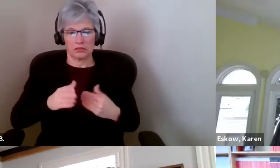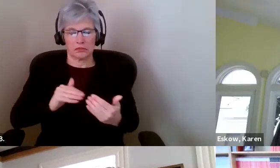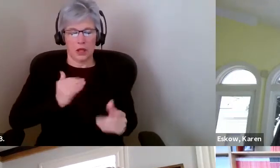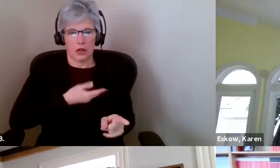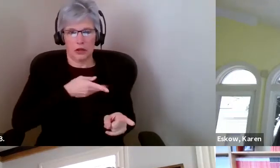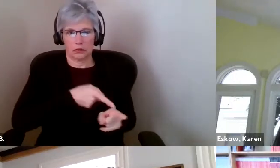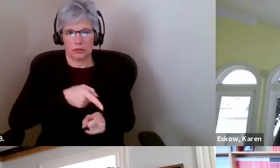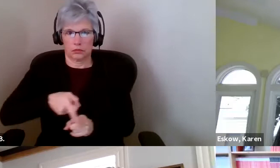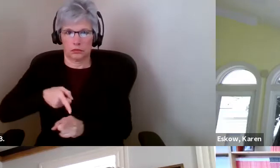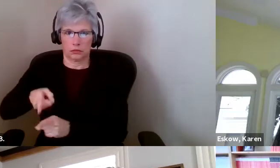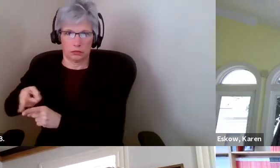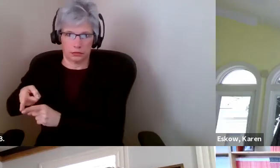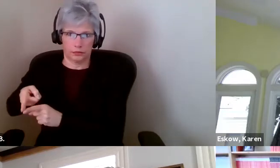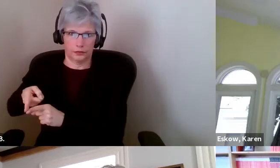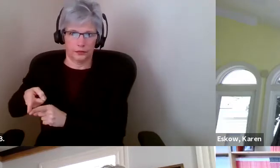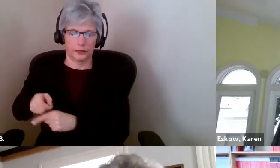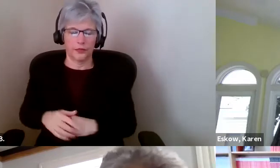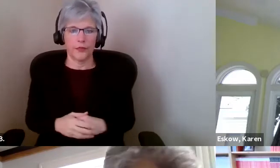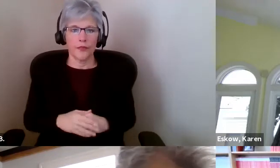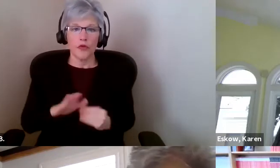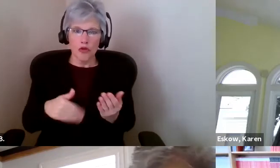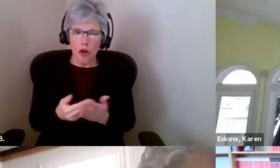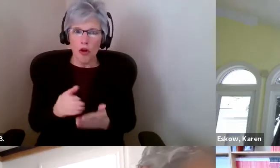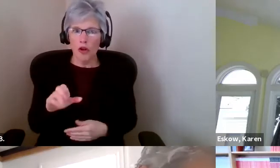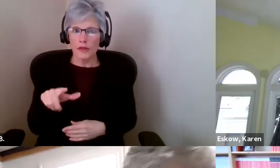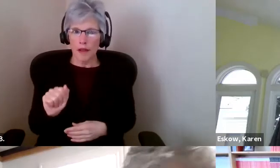all CLA departments should be able, and programs should be able to